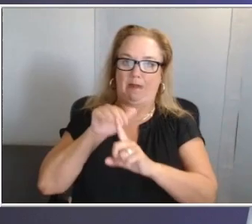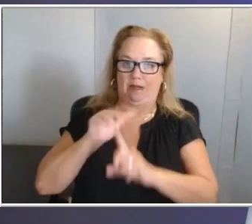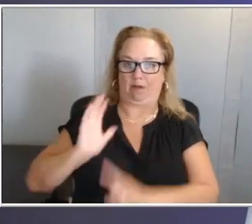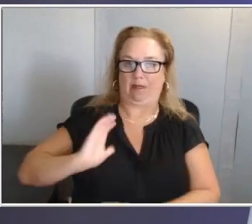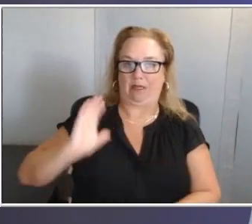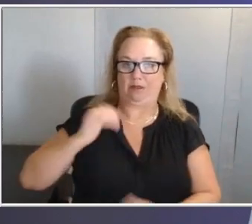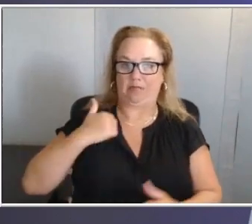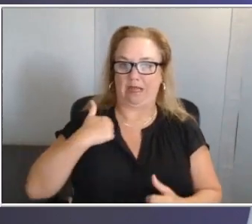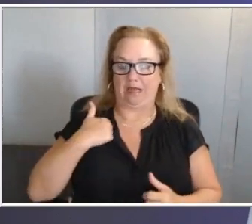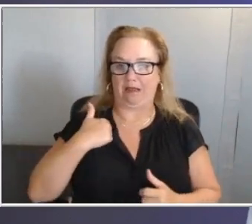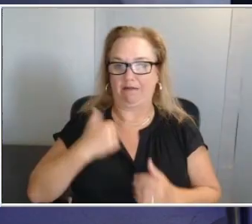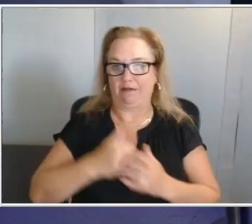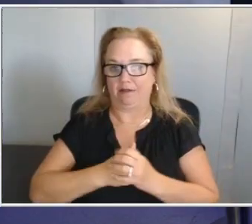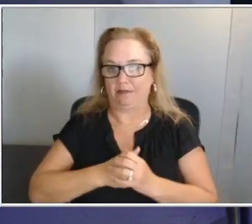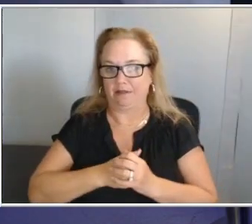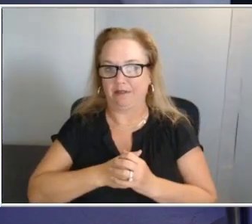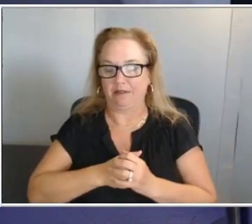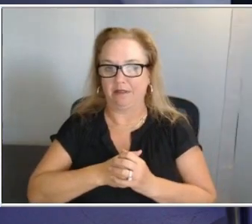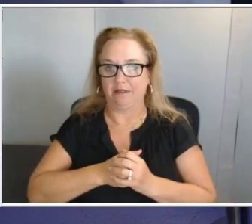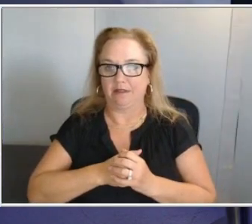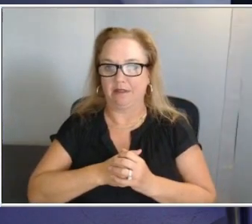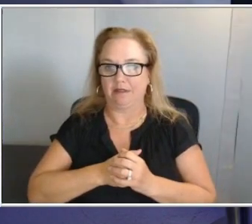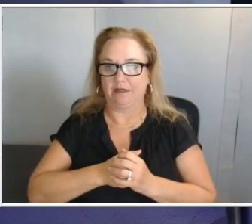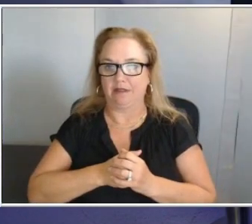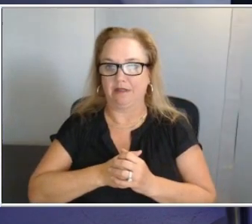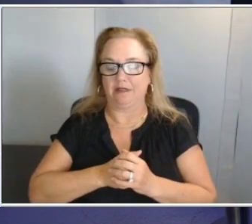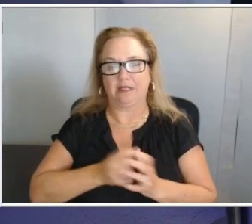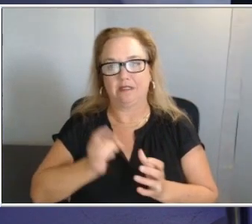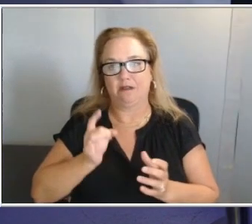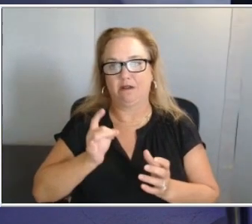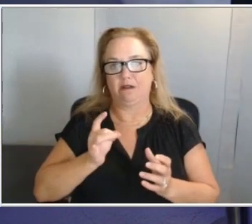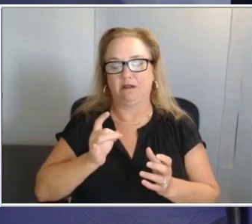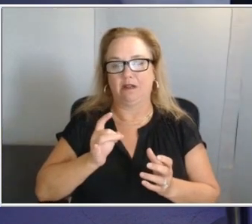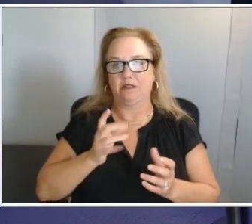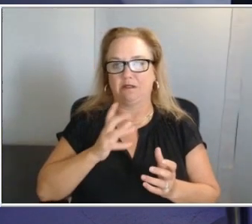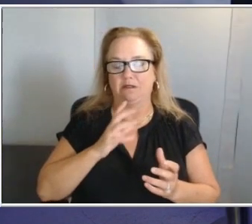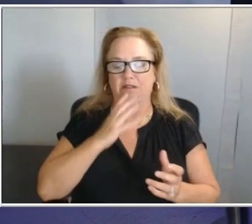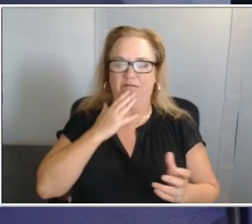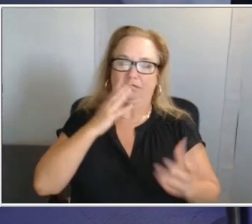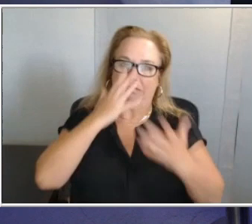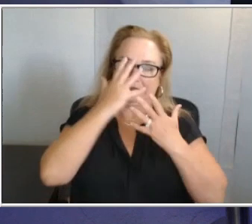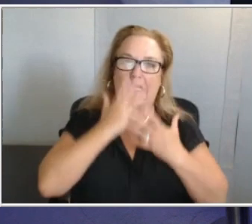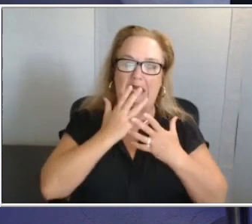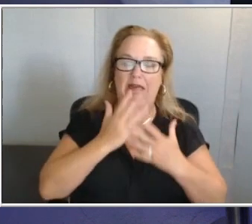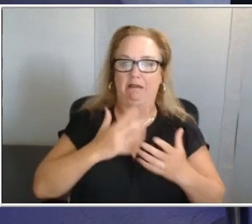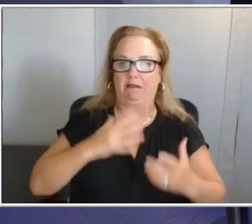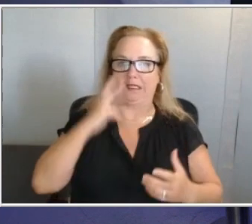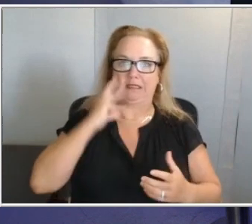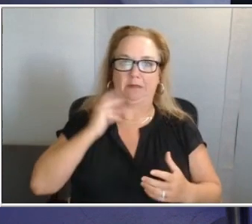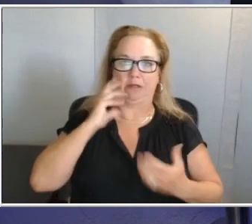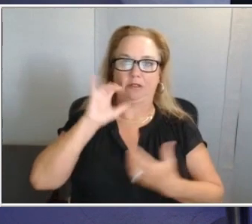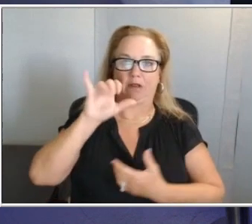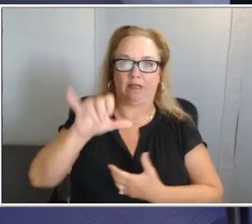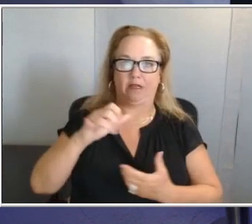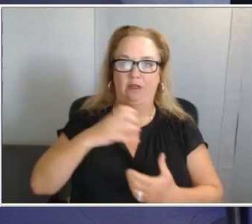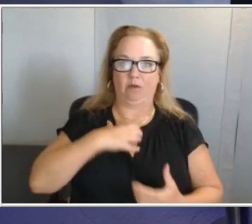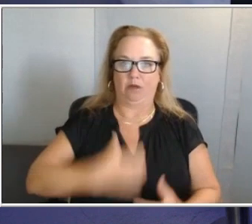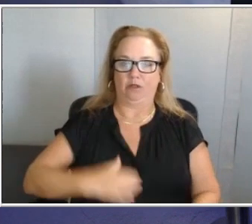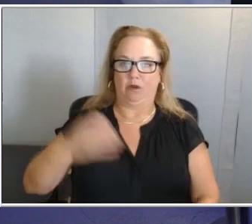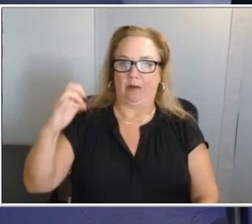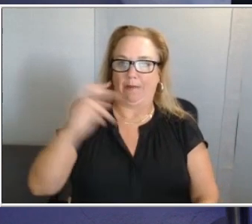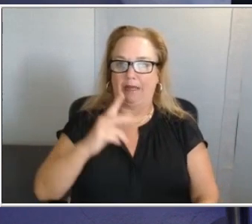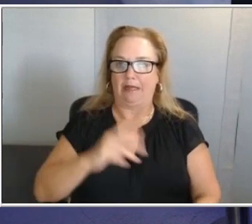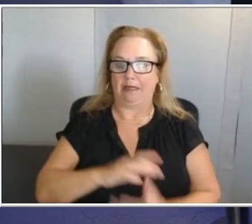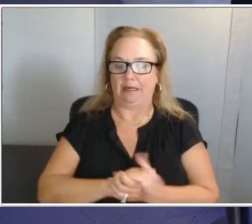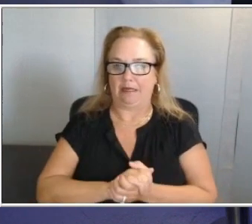to carry around. Boy, that's a cruel way, a cruel twist of fate. You go through all that and then you wish you had it back. I want to